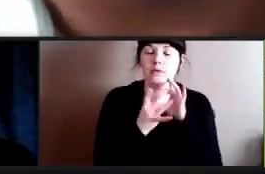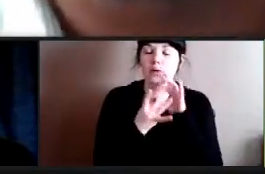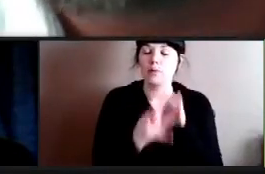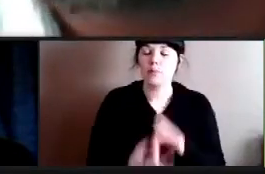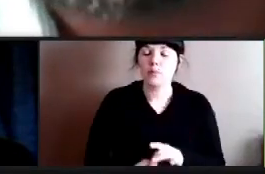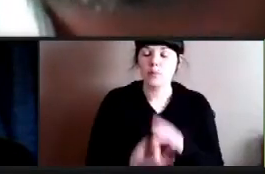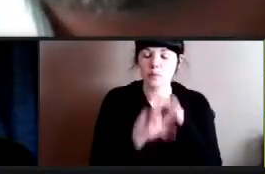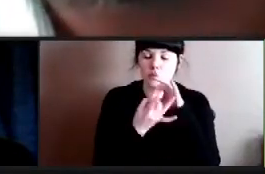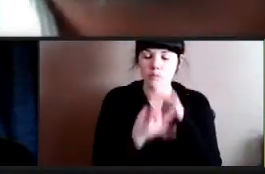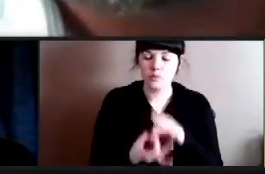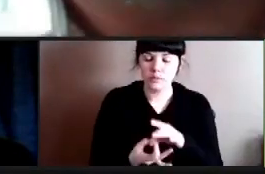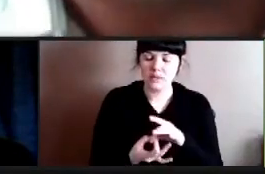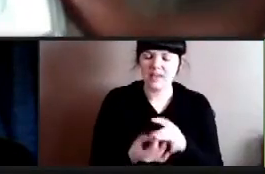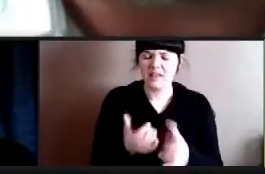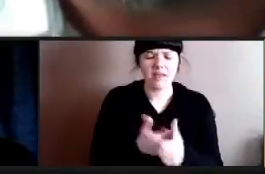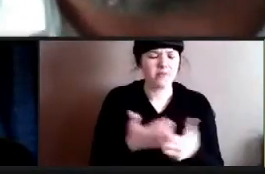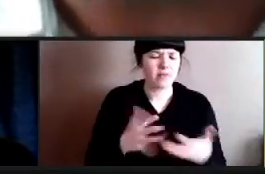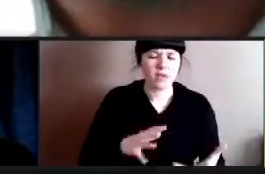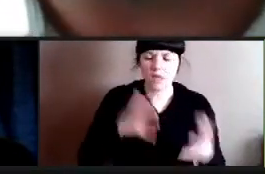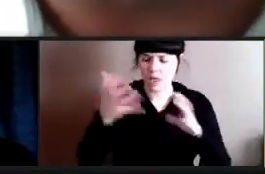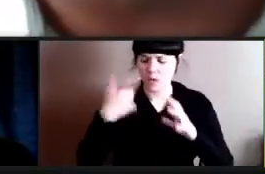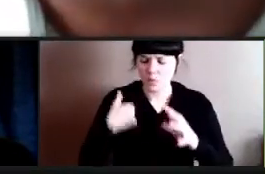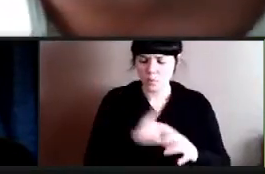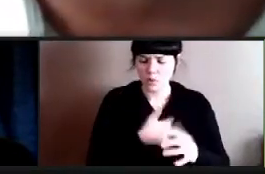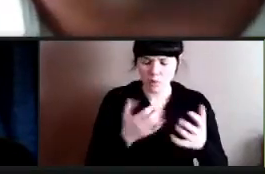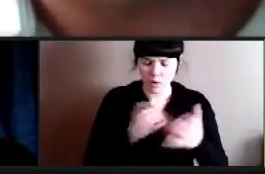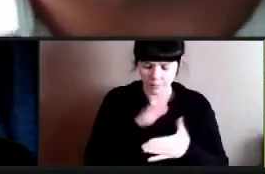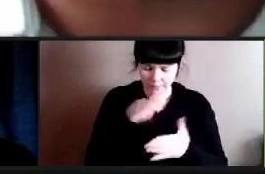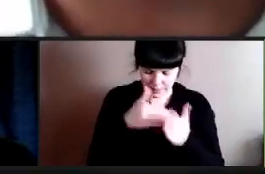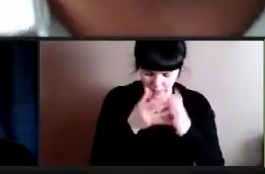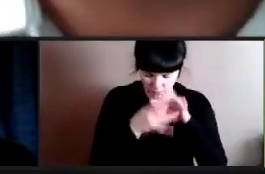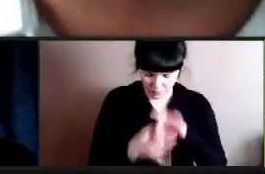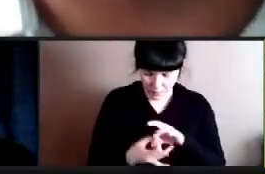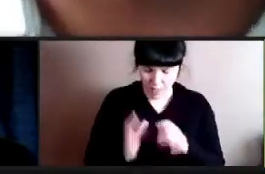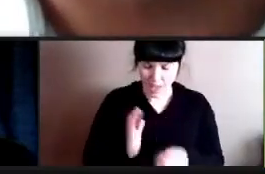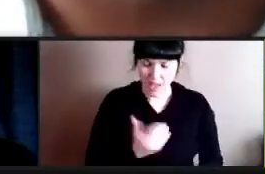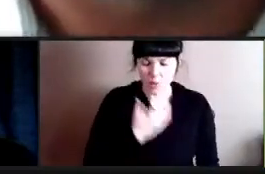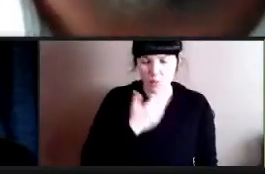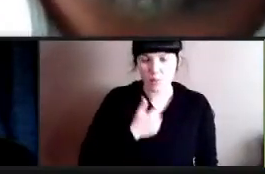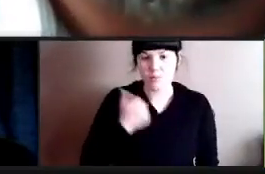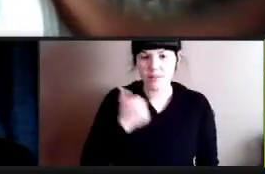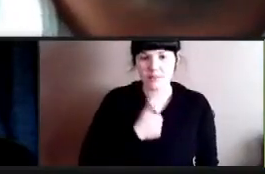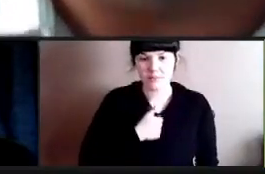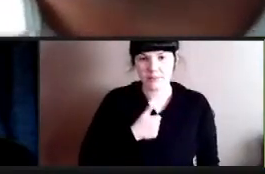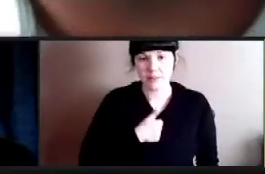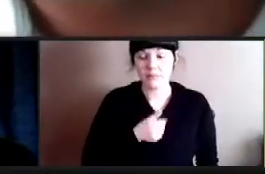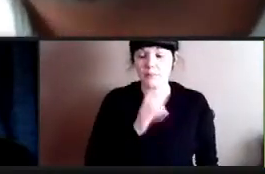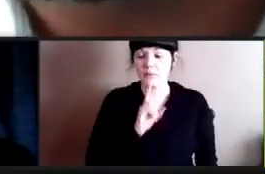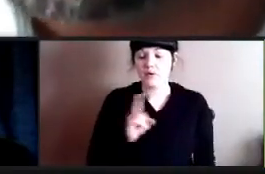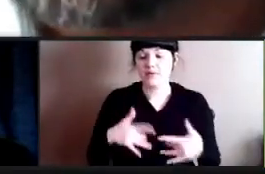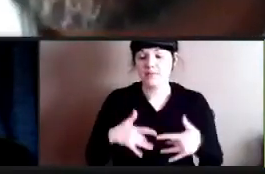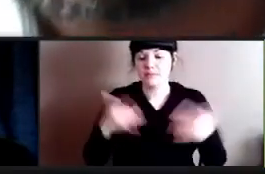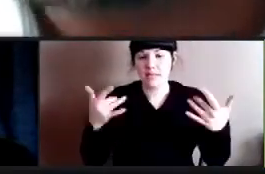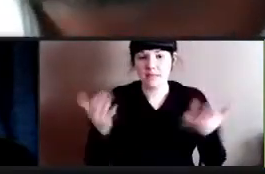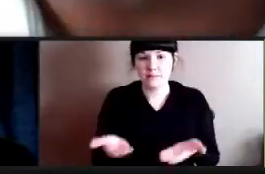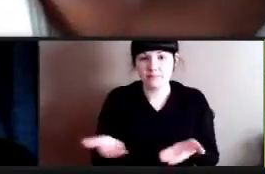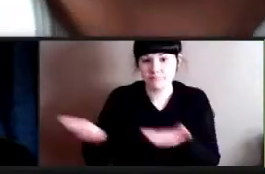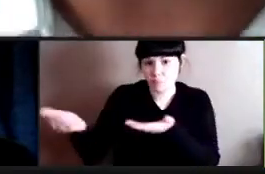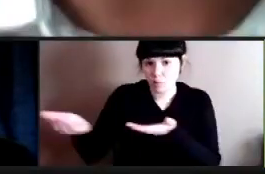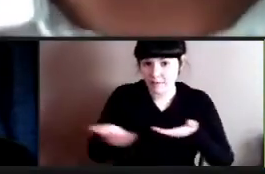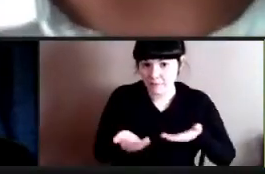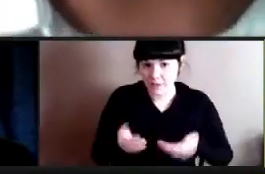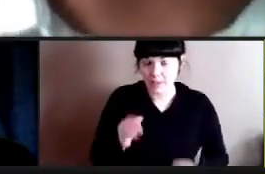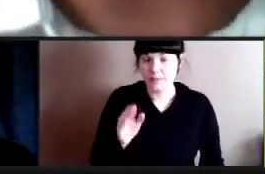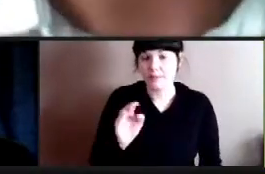centered into our best selves. So right now, I would really am excited to bring forth Ms. Kimberli, who